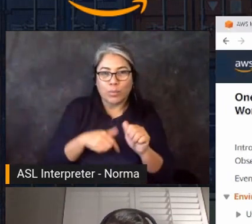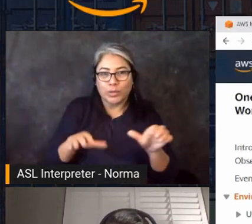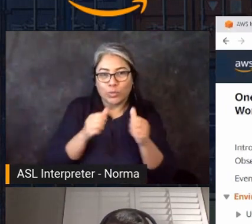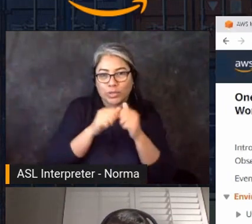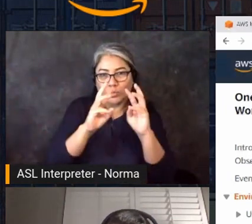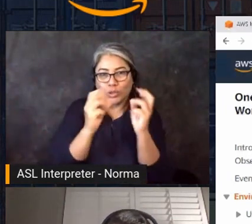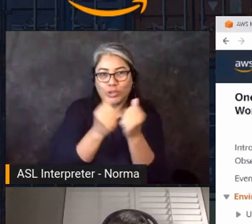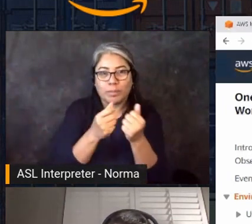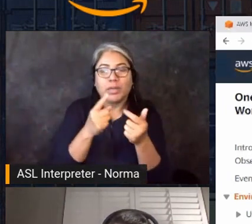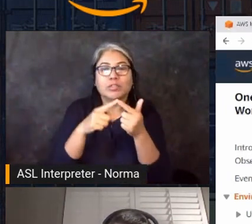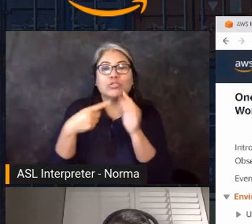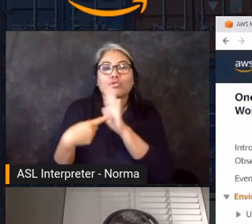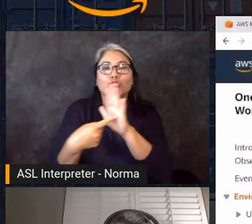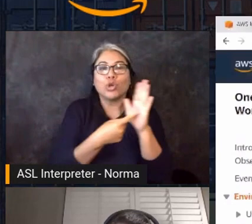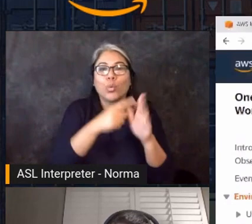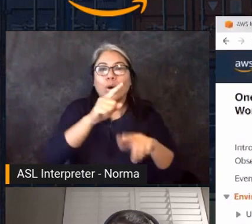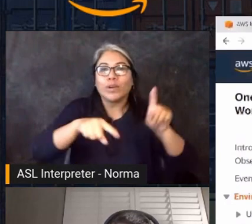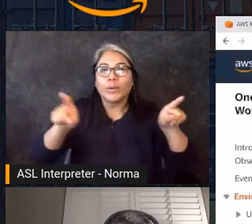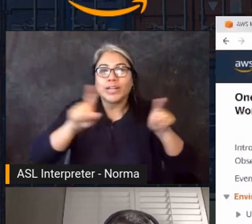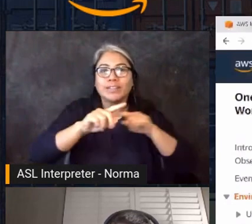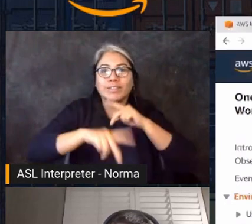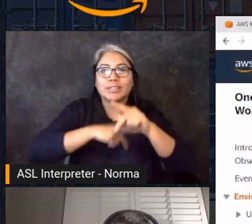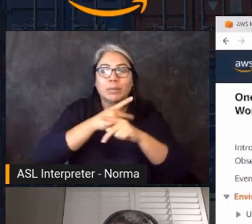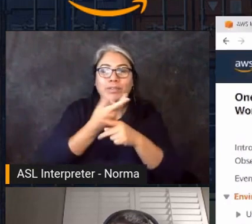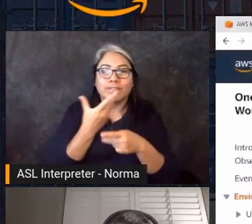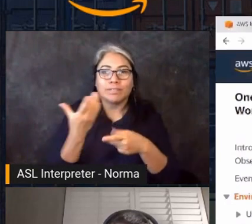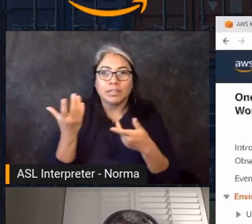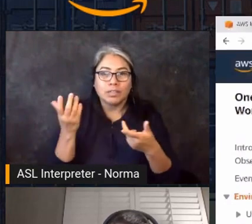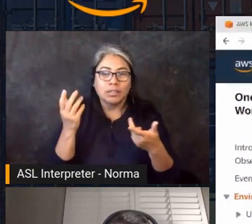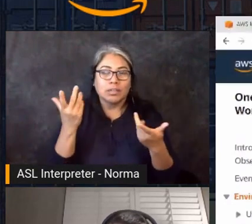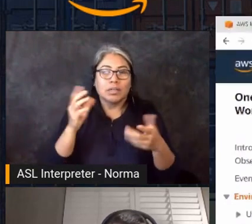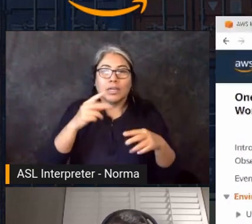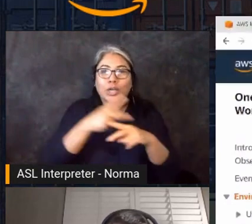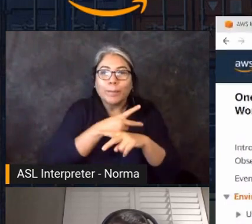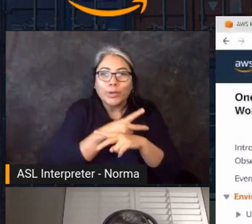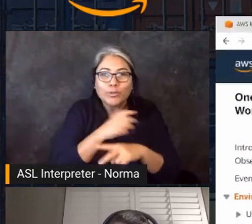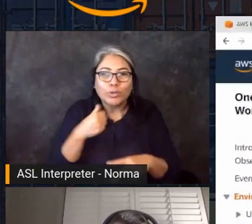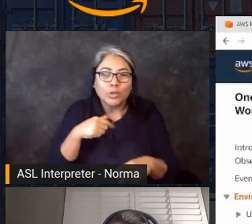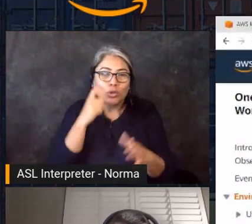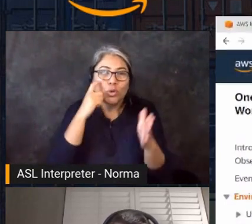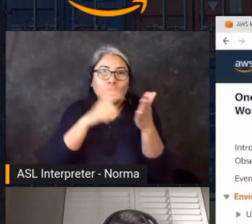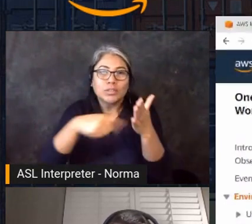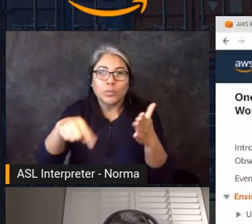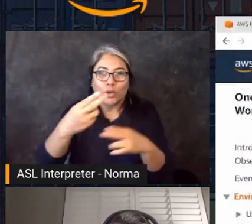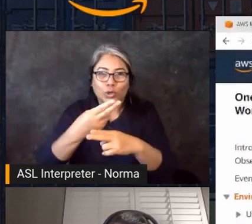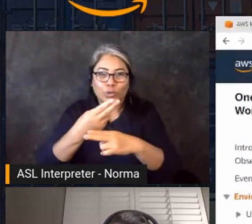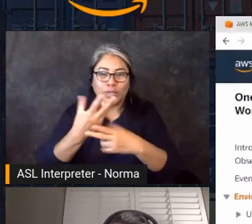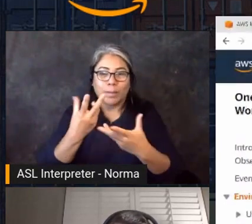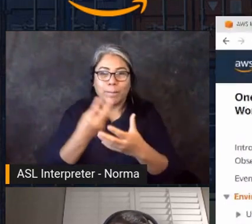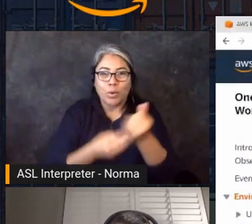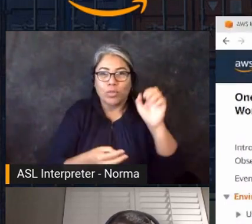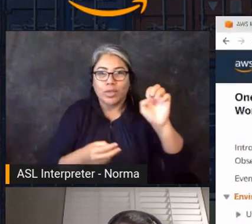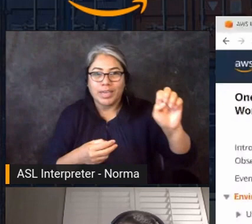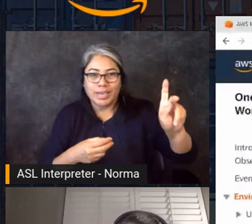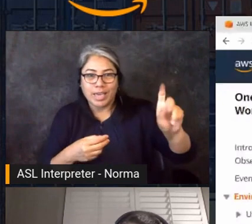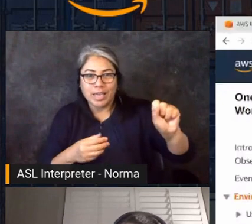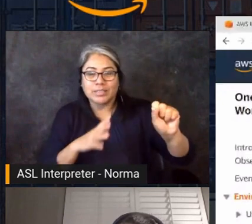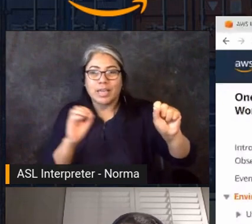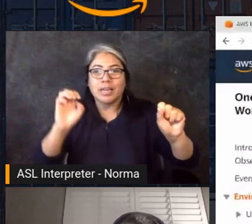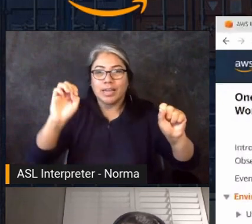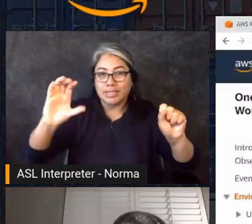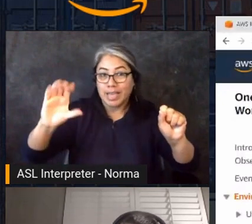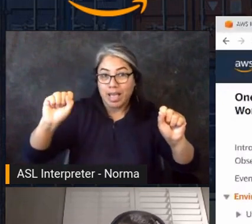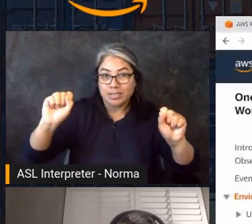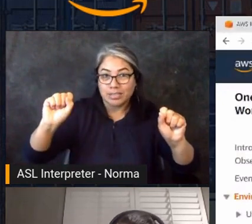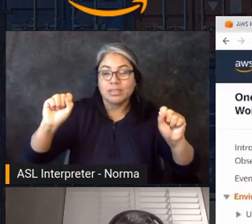of different types of compute. So you notice we're using both EKS and ECS. We're using